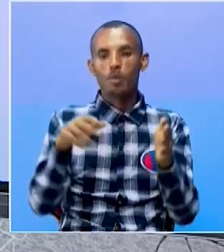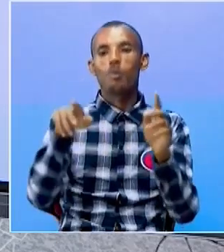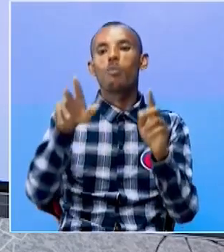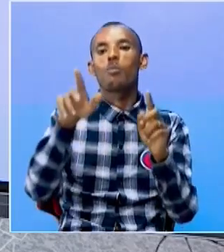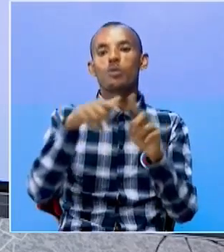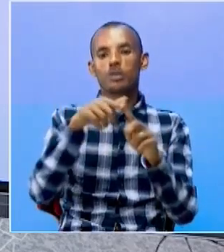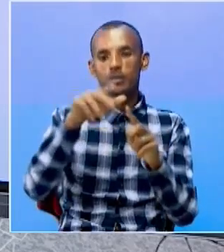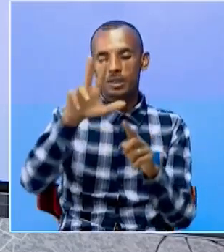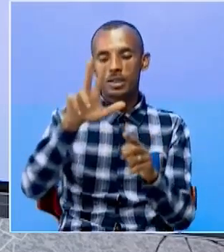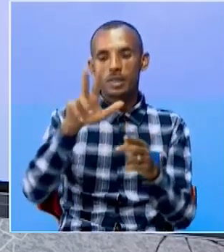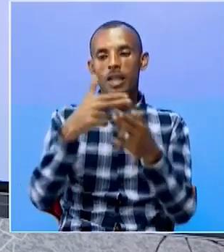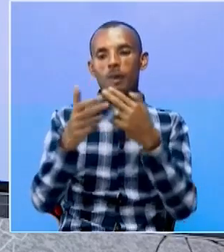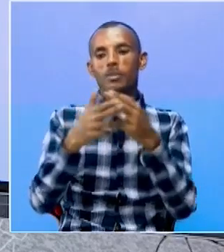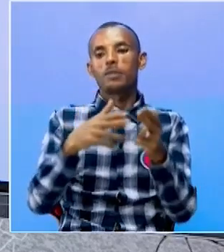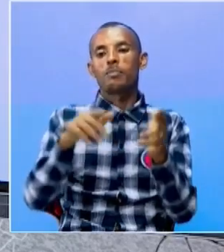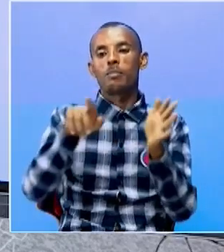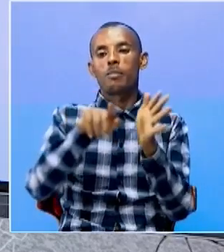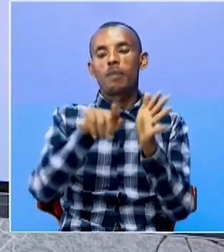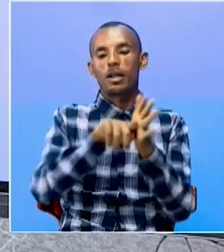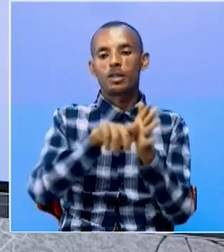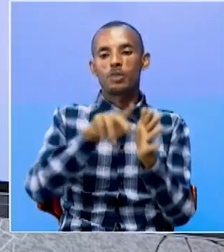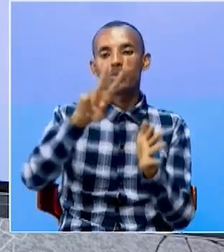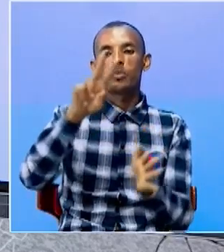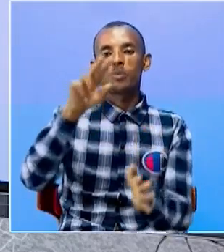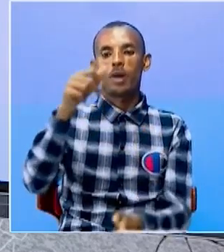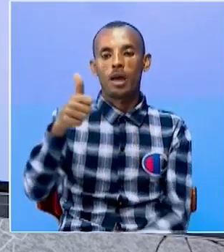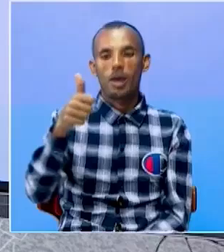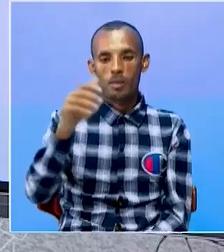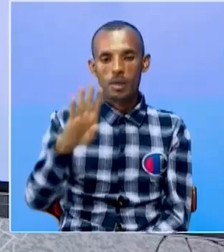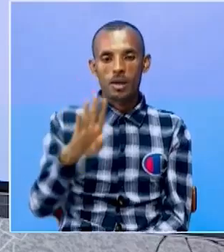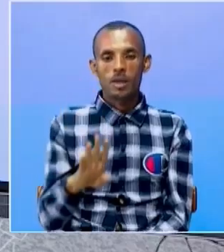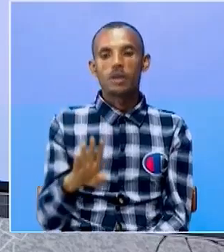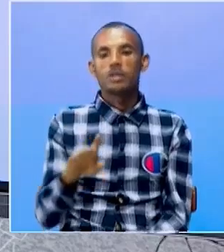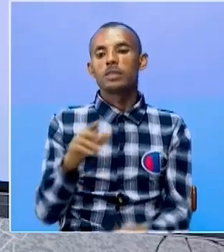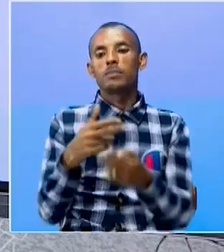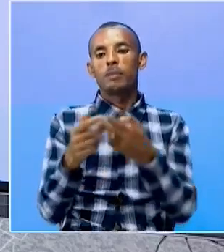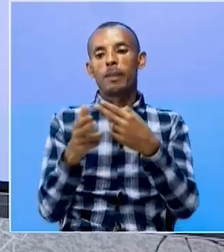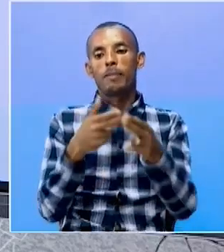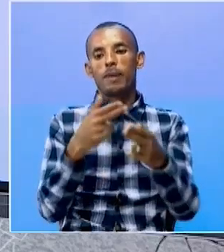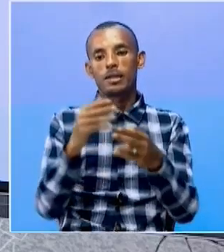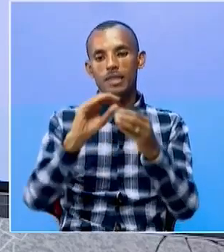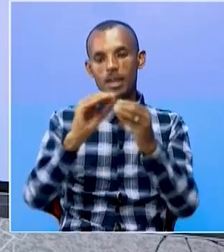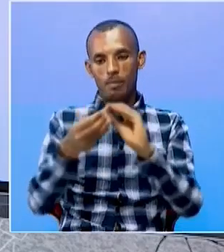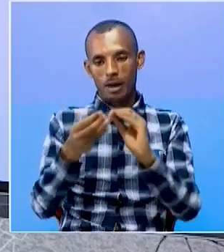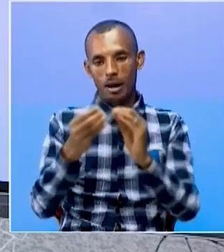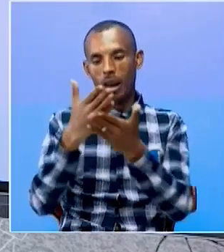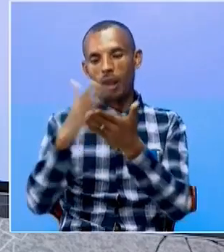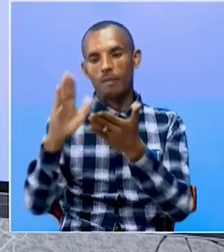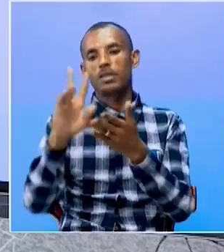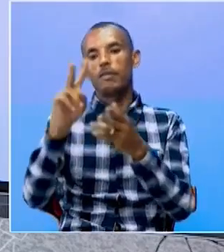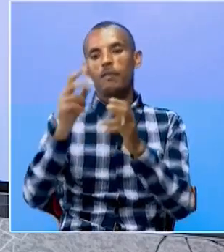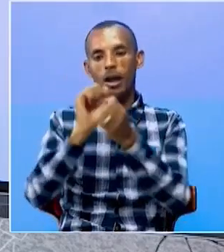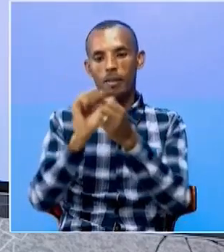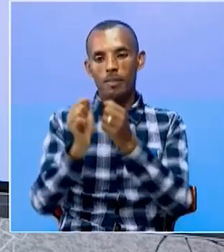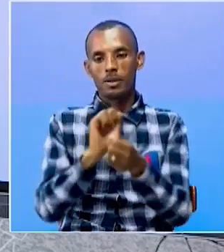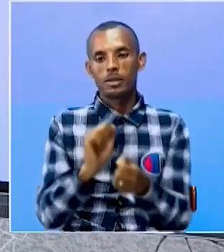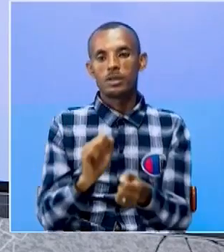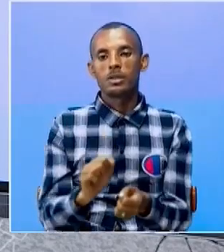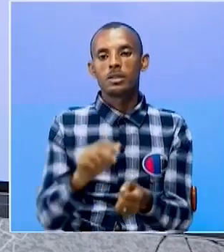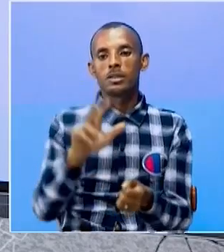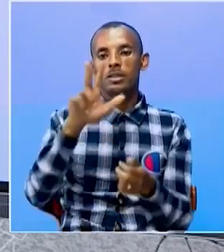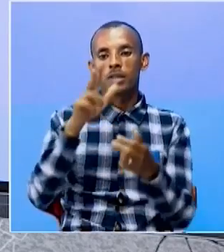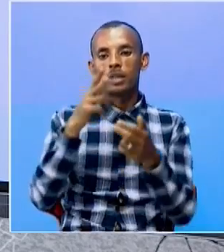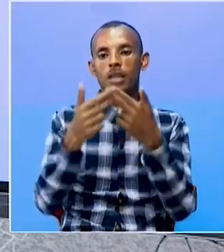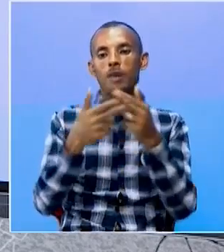3 with minus 2. Just simply multiply the numbers and leave the variable as it is. So 3